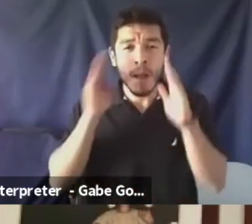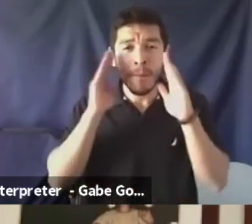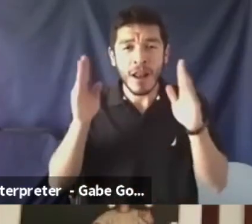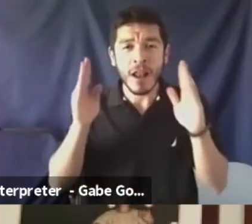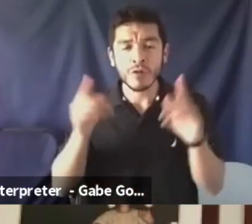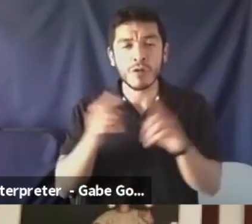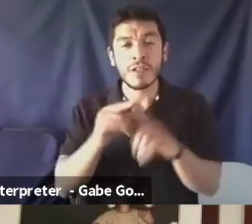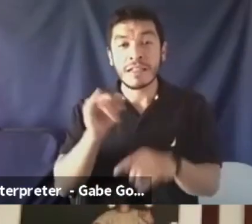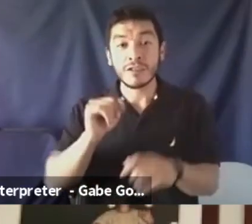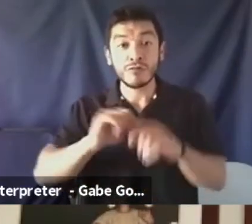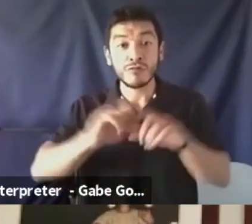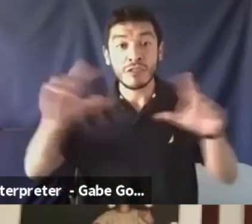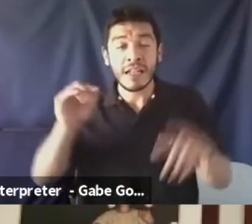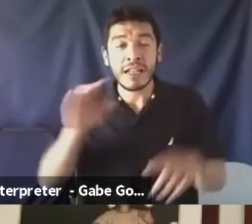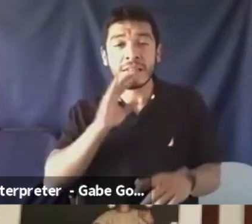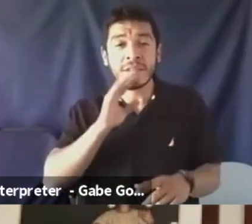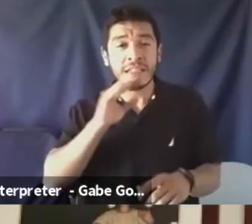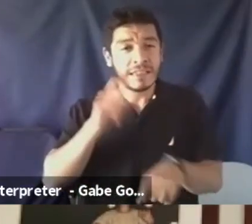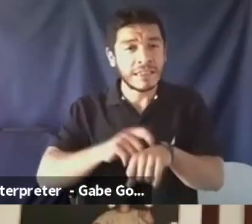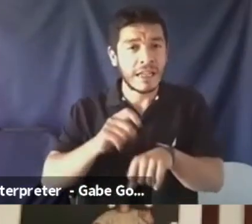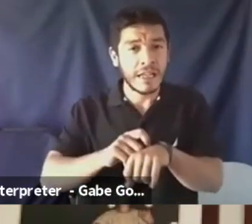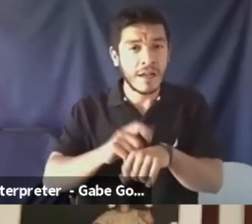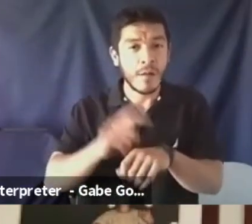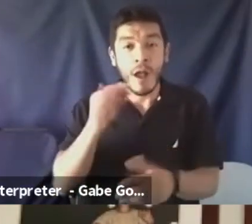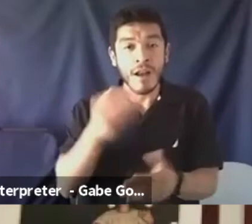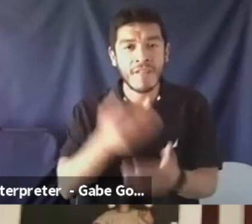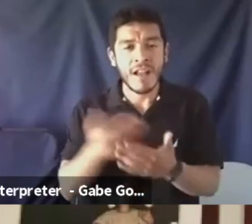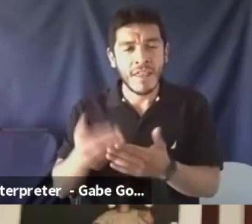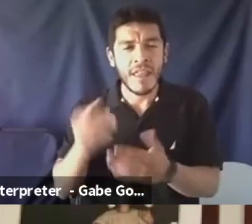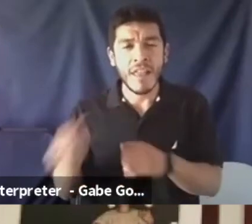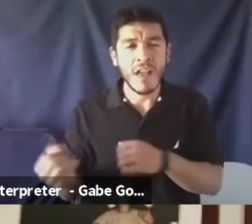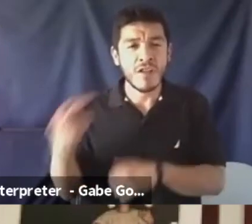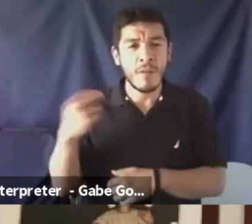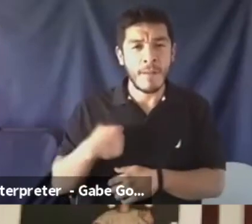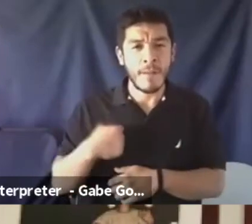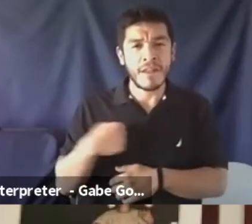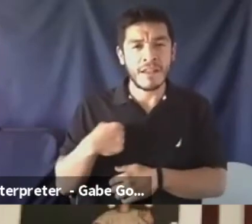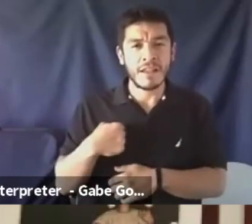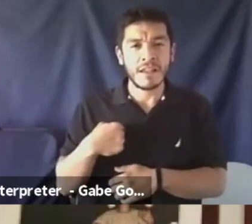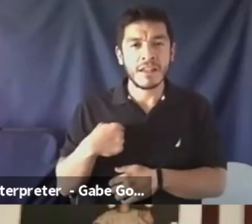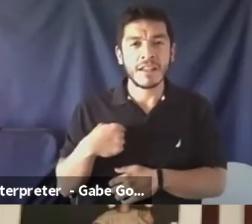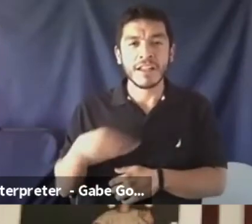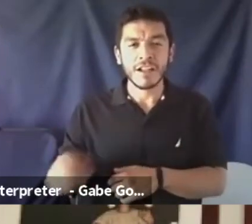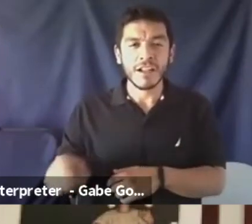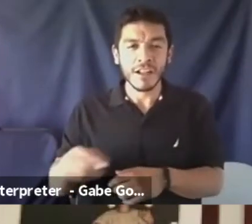And so one of the things that jumped out at me, because it's something that Gina and I